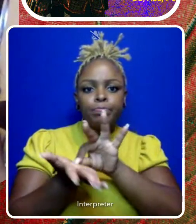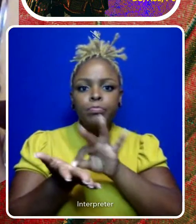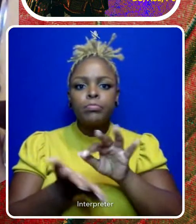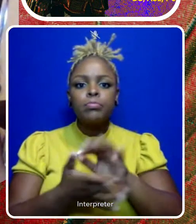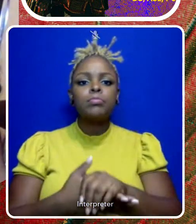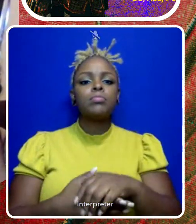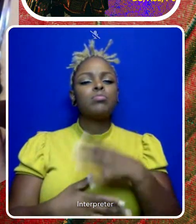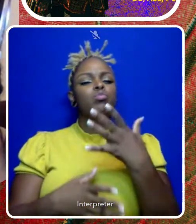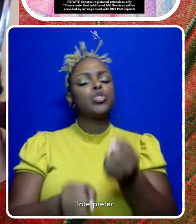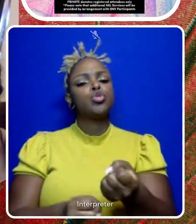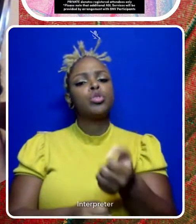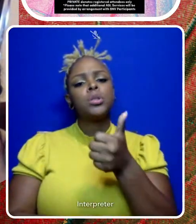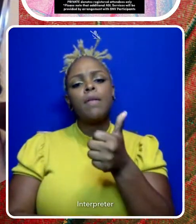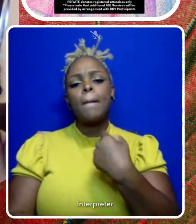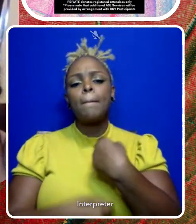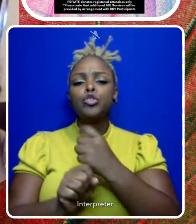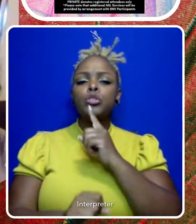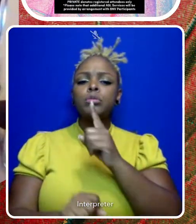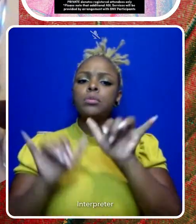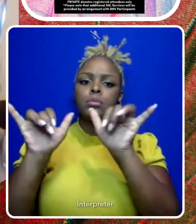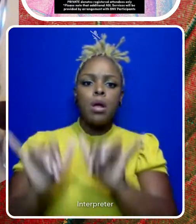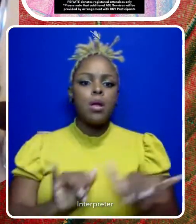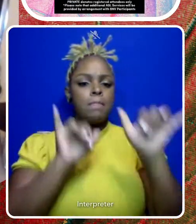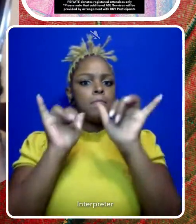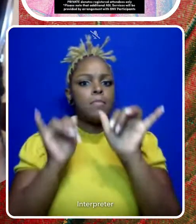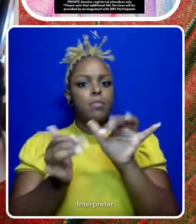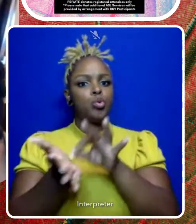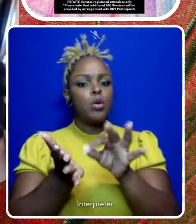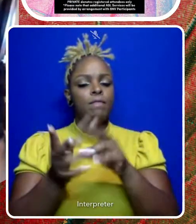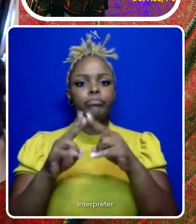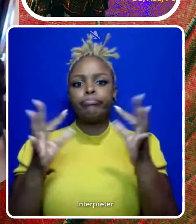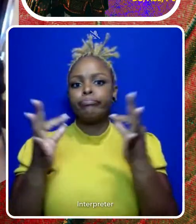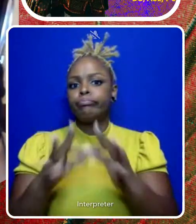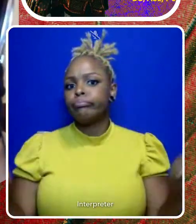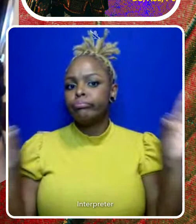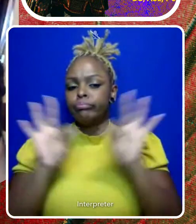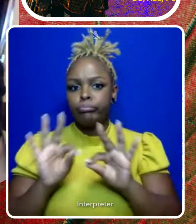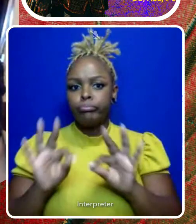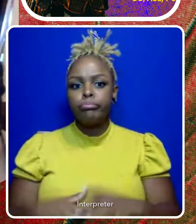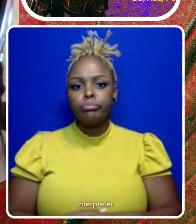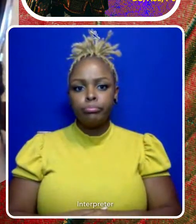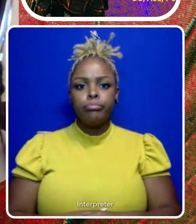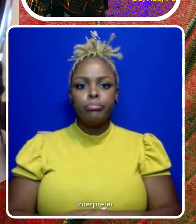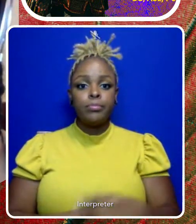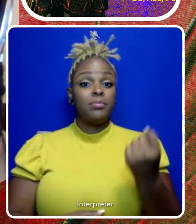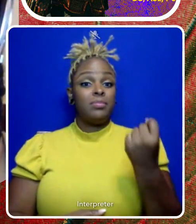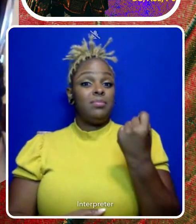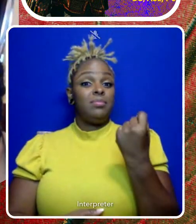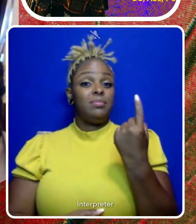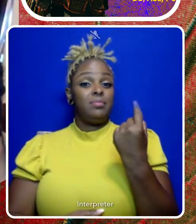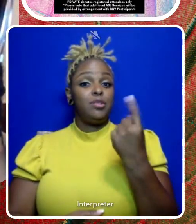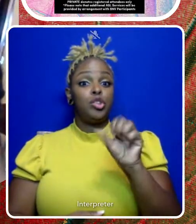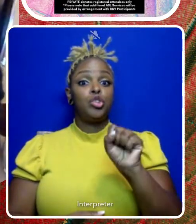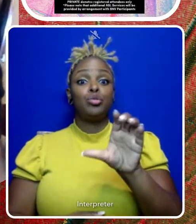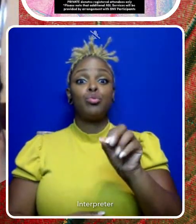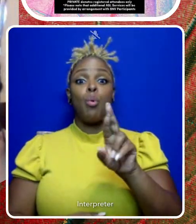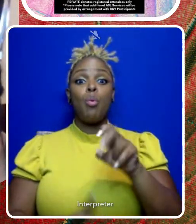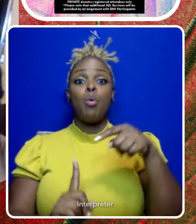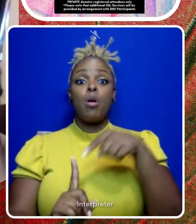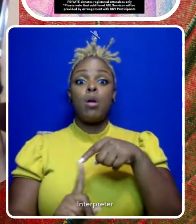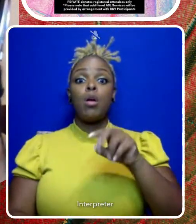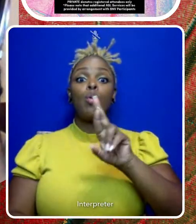Score consistently, because score creep is a thing. And we will know that You know, audience, your job is to listen, respond, and